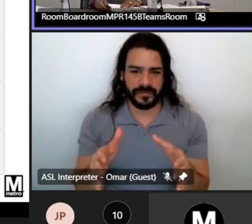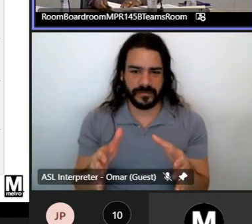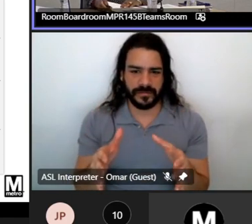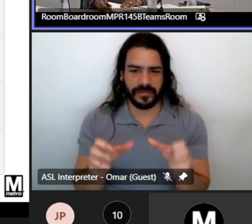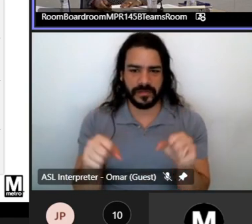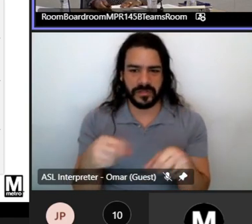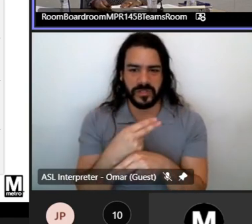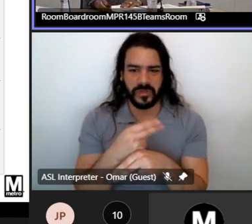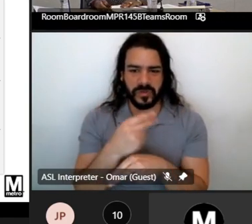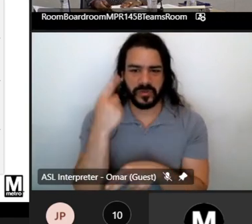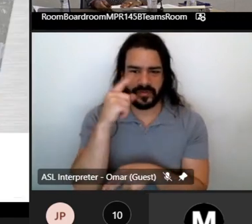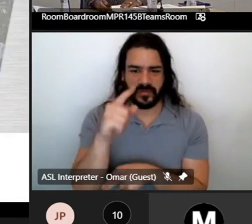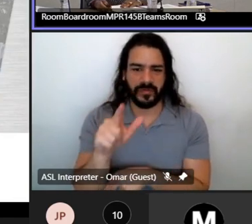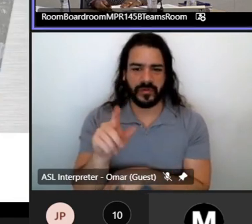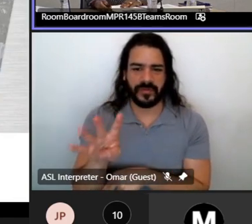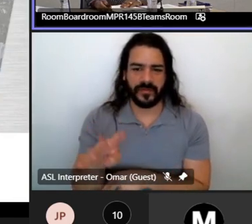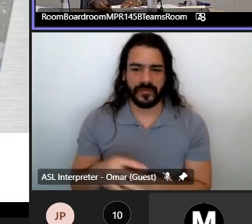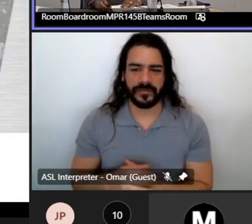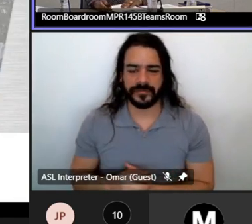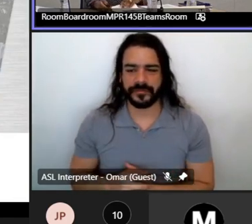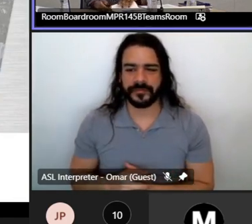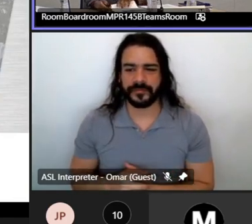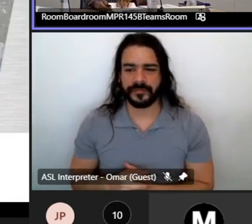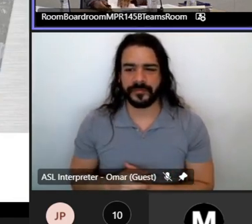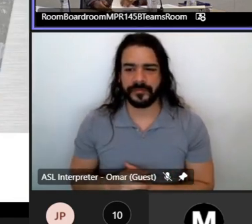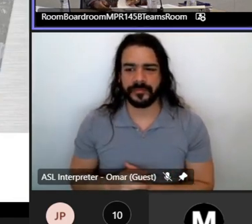balance we expect to have available for use in